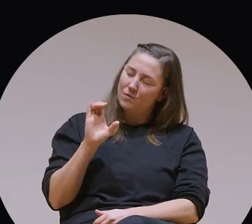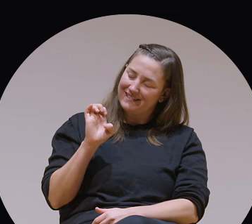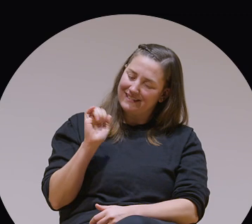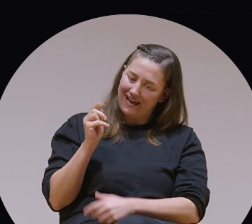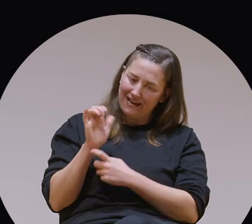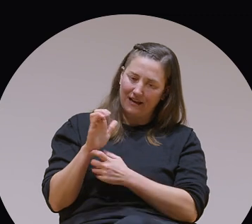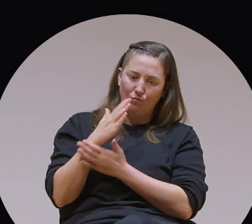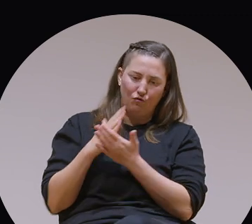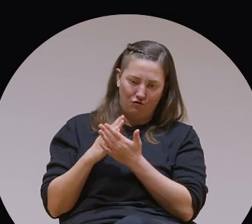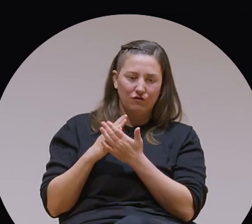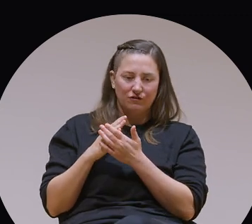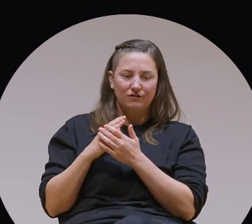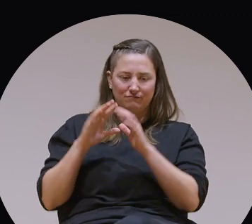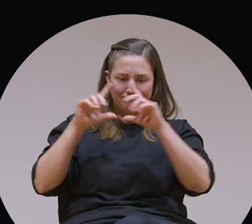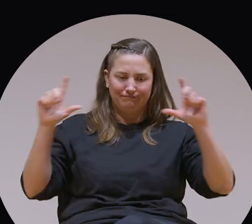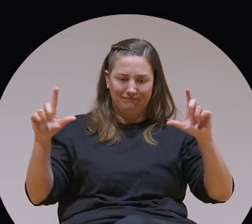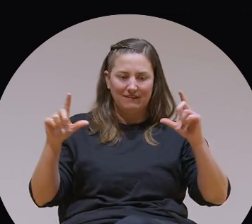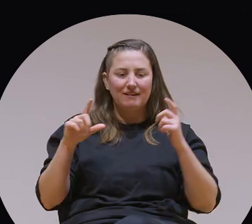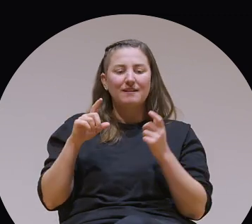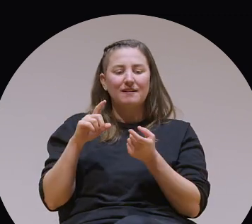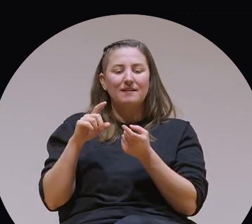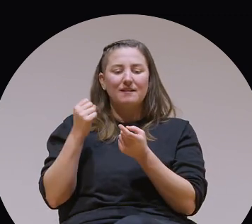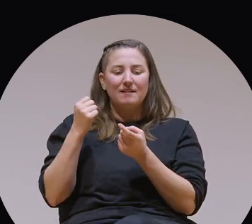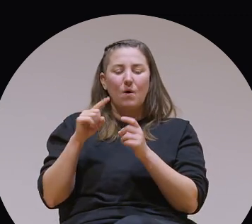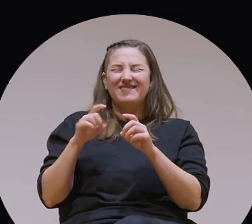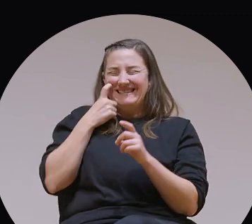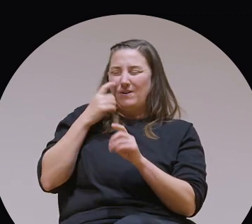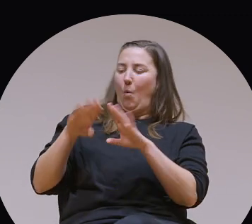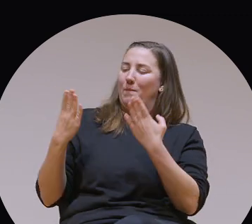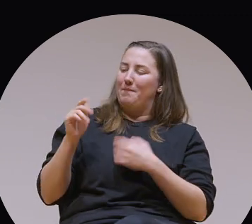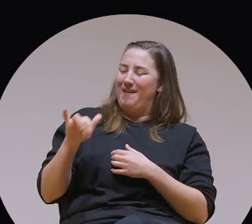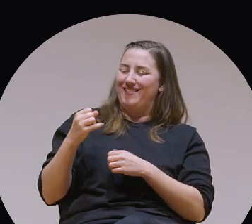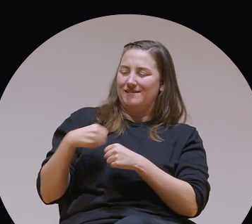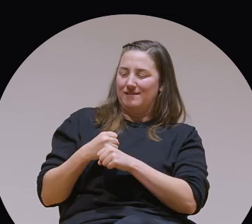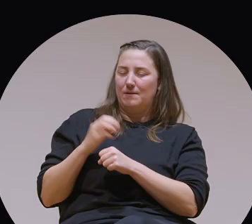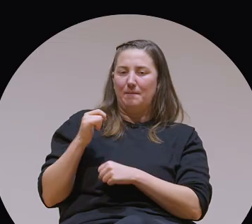C. Rockefeller wing at the Metropolitan Museum that opened in May this year.